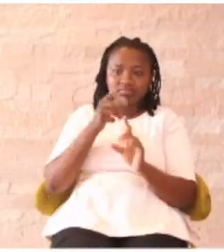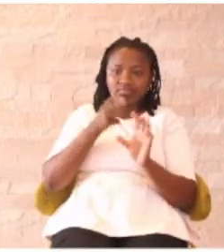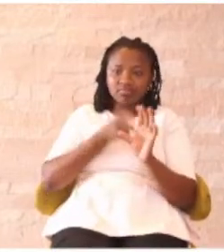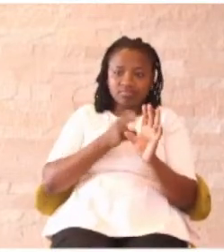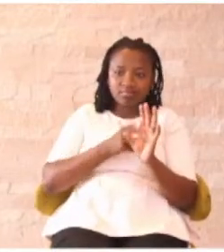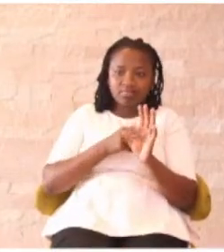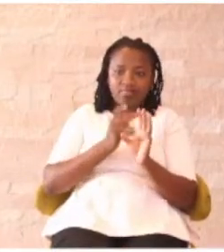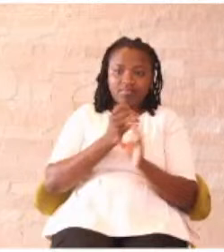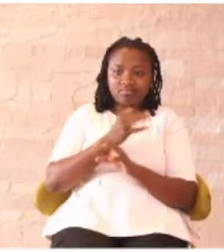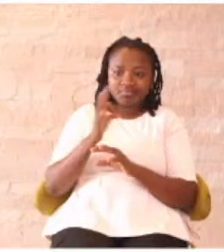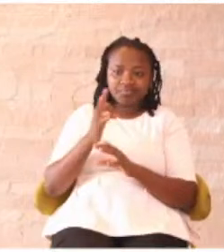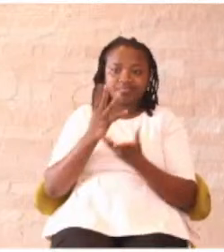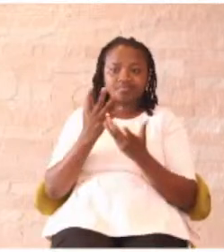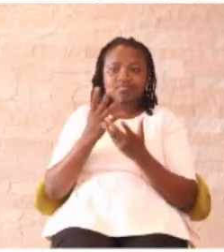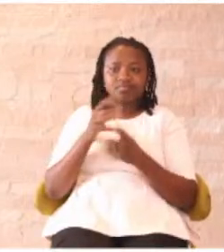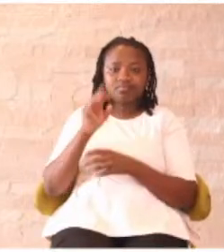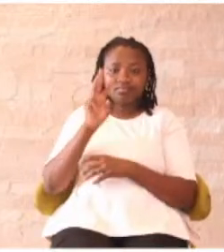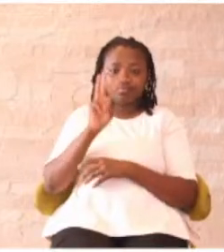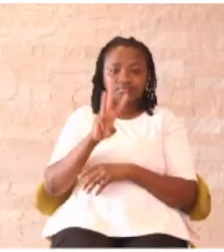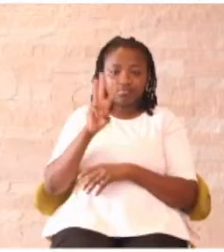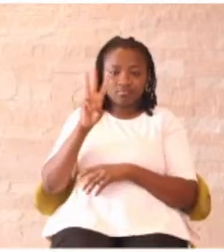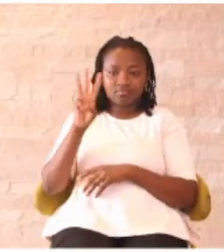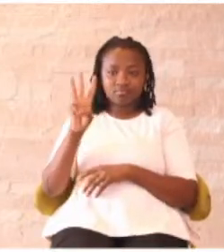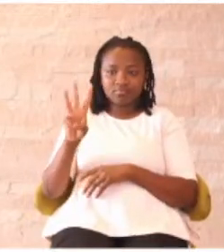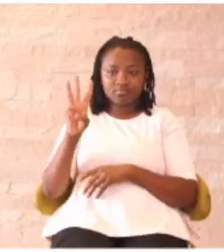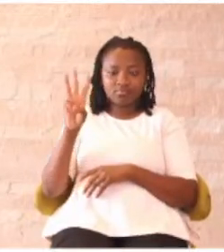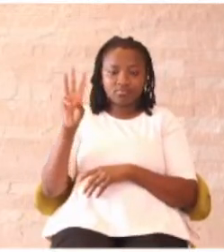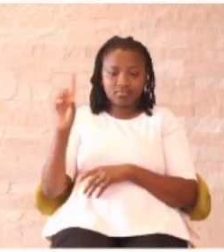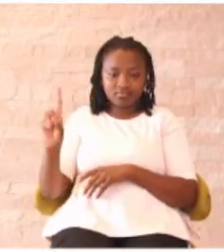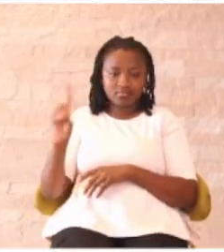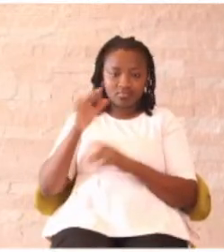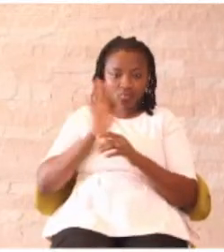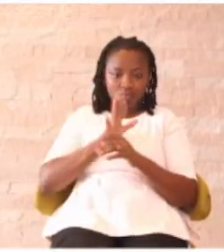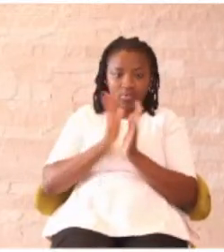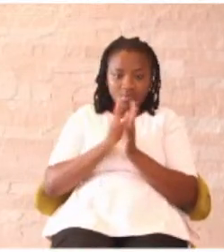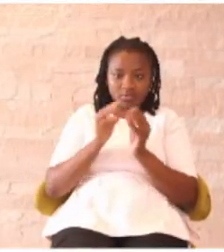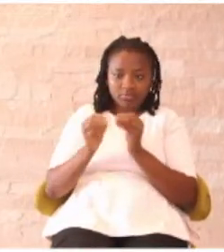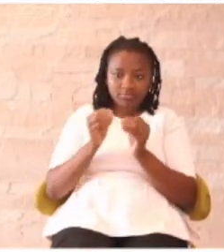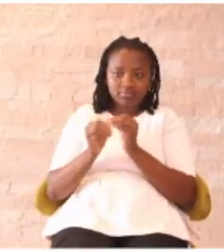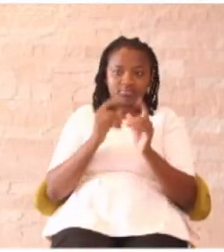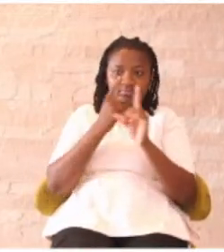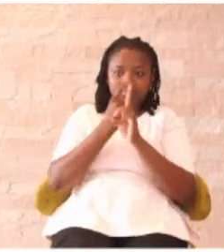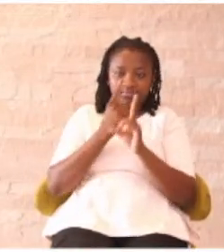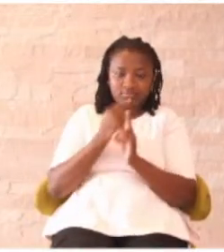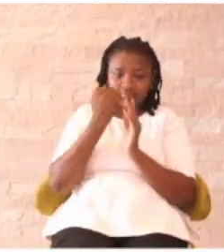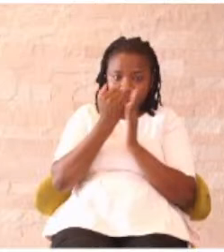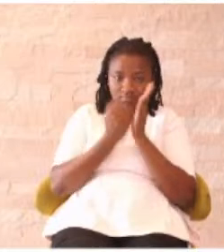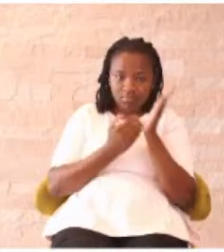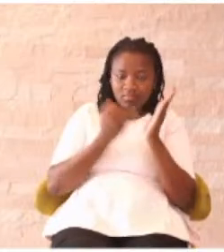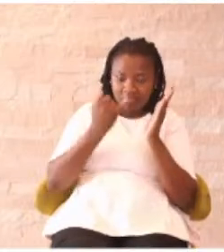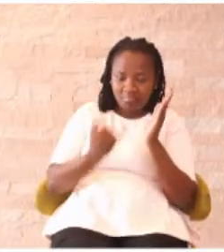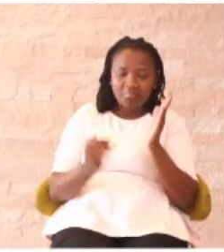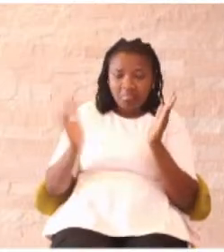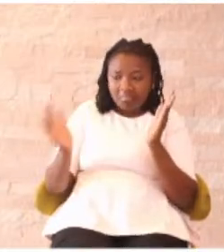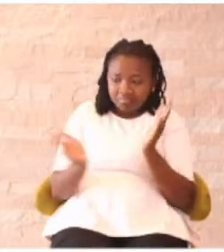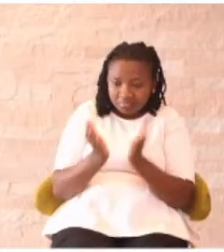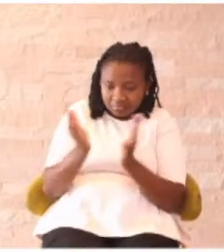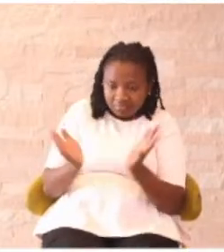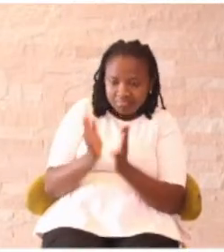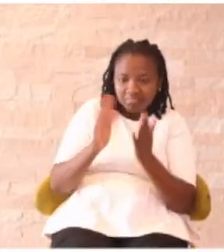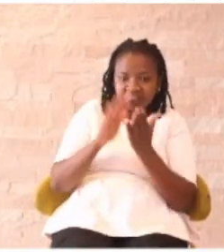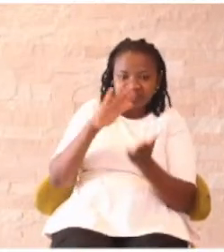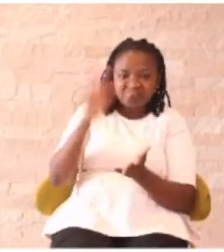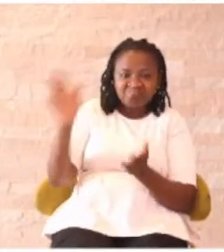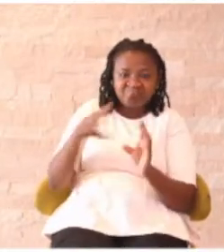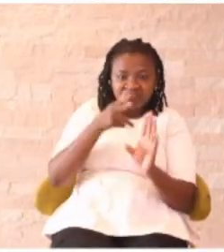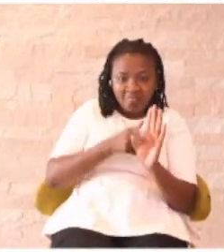of women with disability in safety net programs have improved. As a